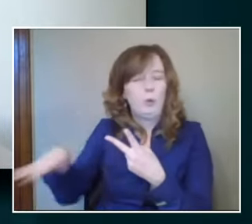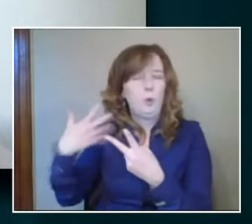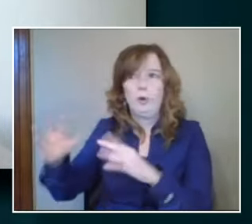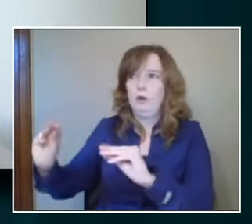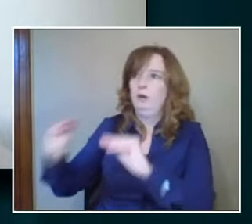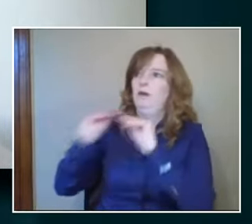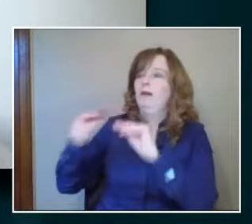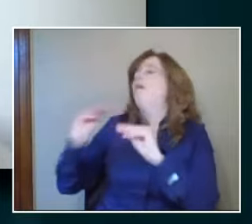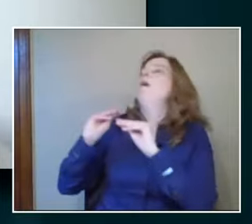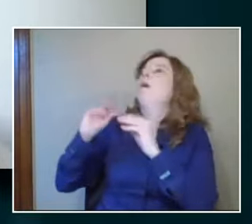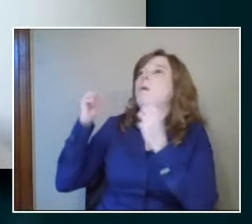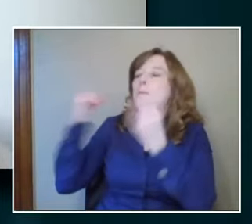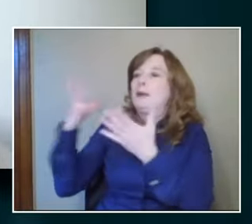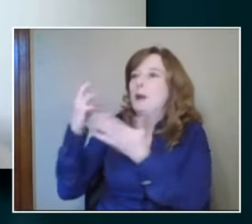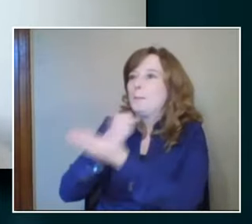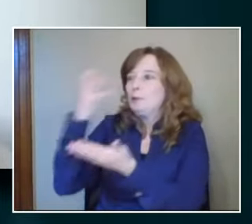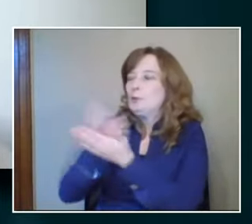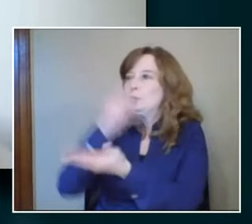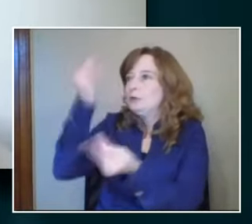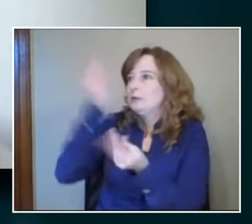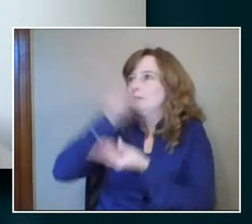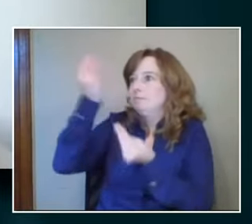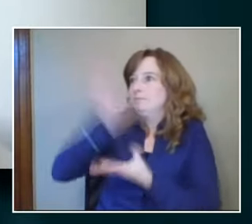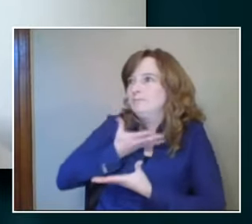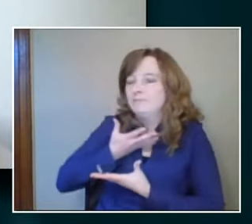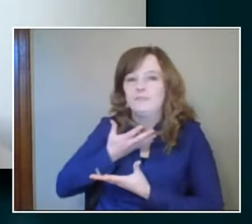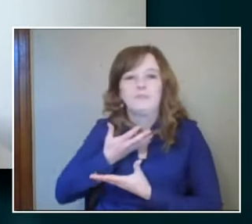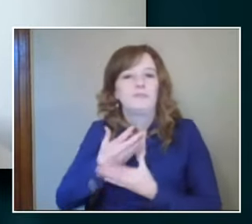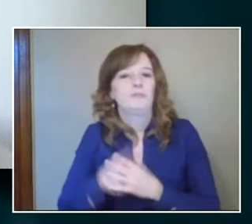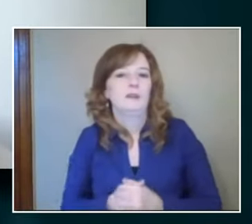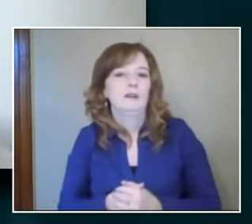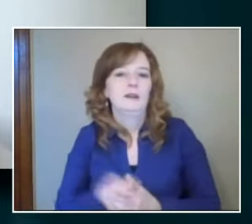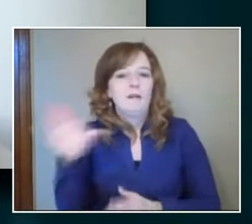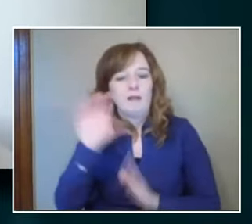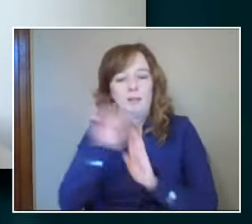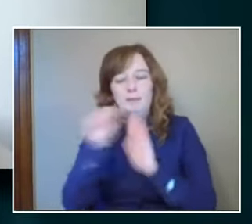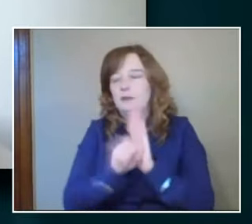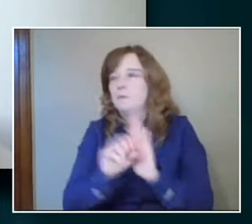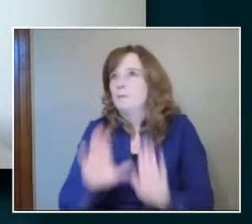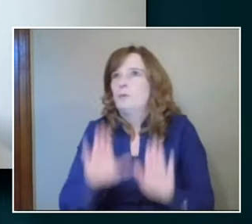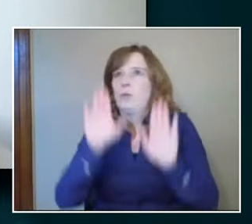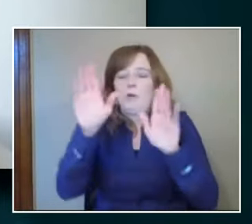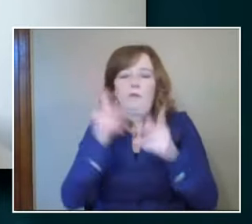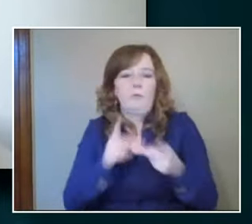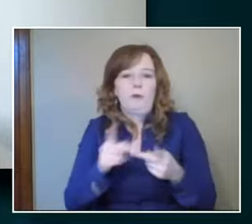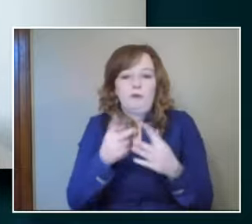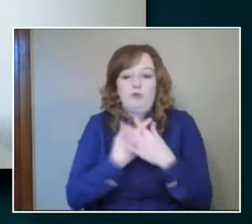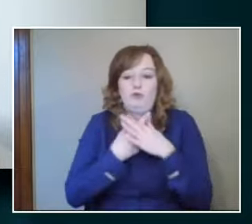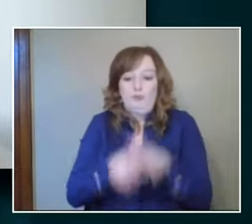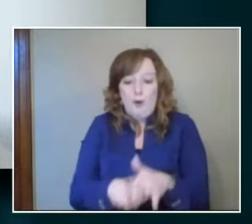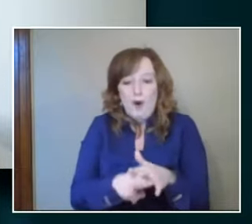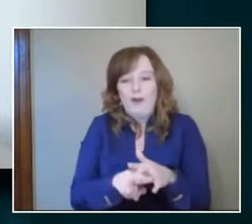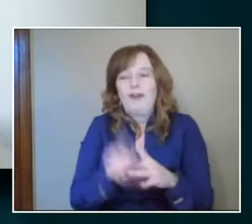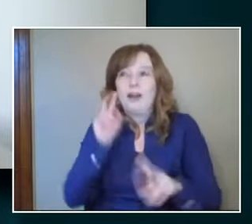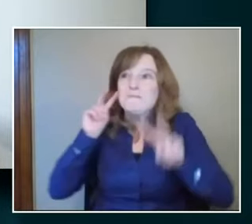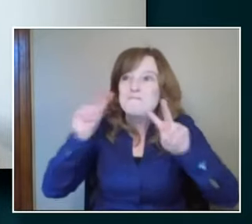eyes to. Columbus State has been a wonderful place to start my learning path, and I look forward to it continuing. Lastly, thanks to